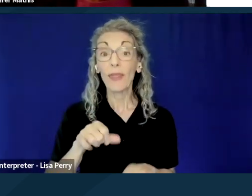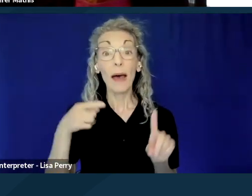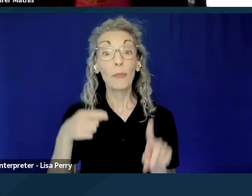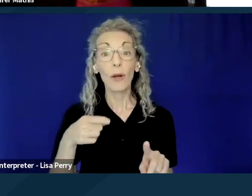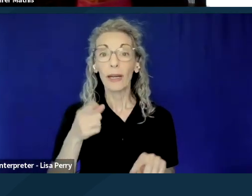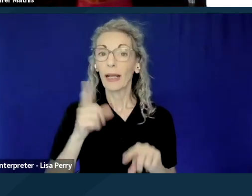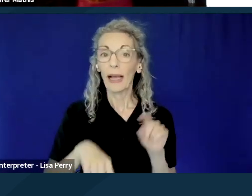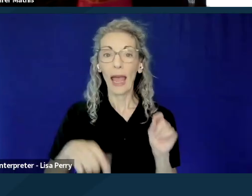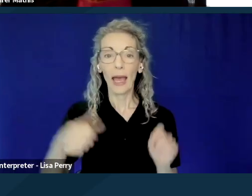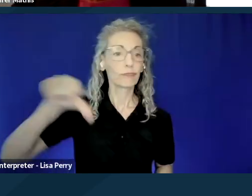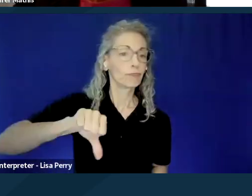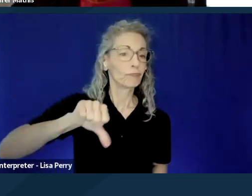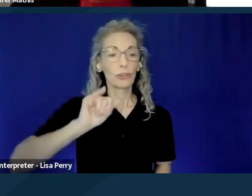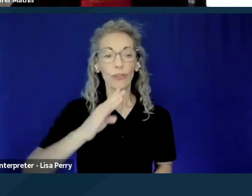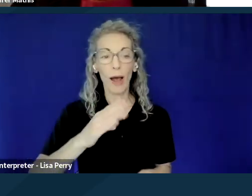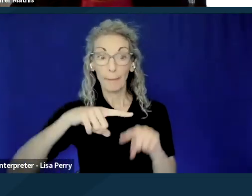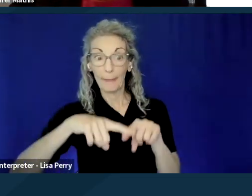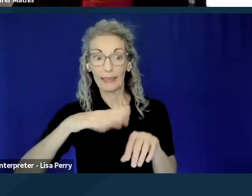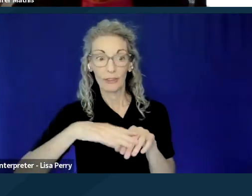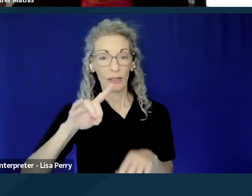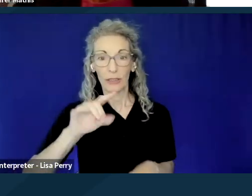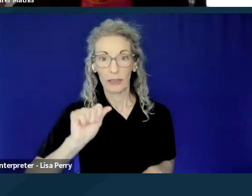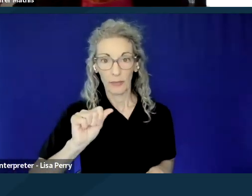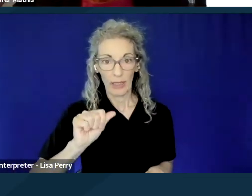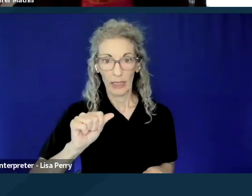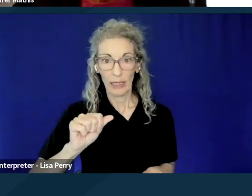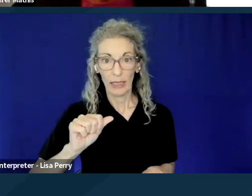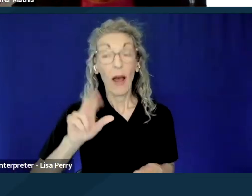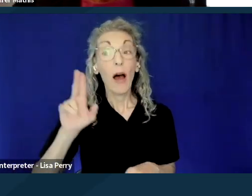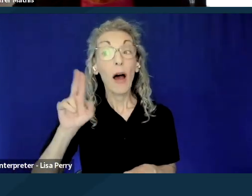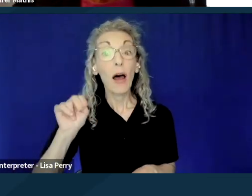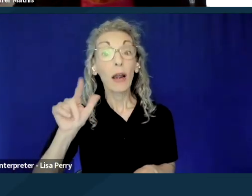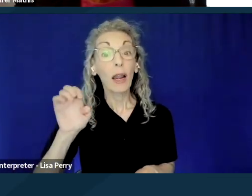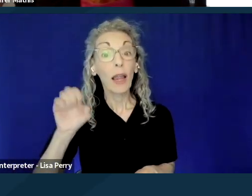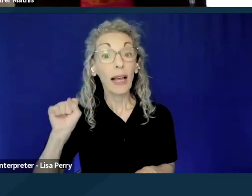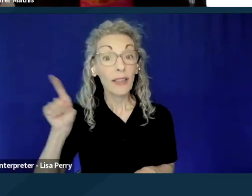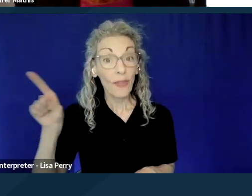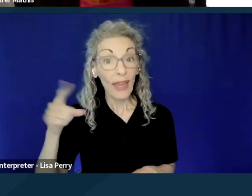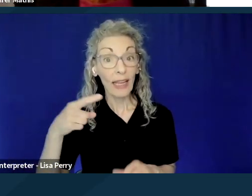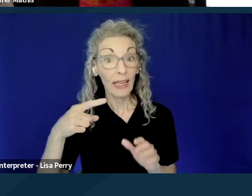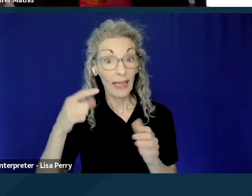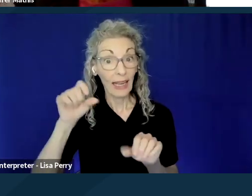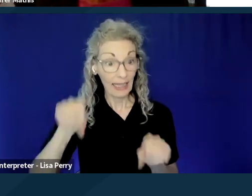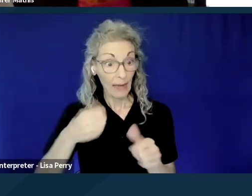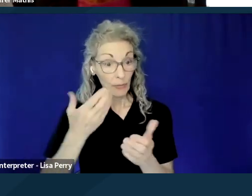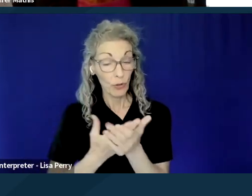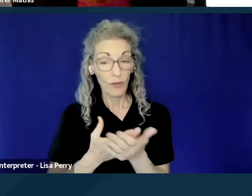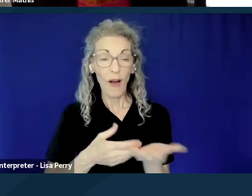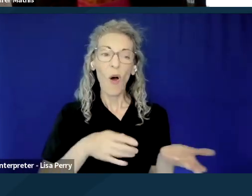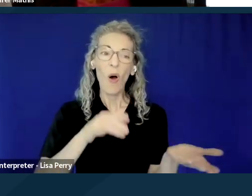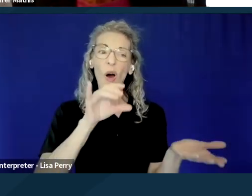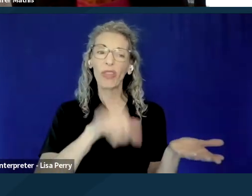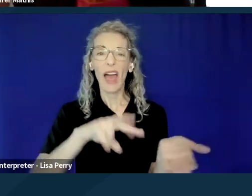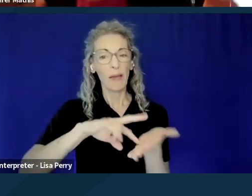you a job based on your disability unless they can show that it means you can't do the job. It means you can't do the